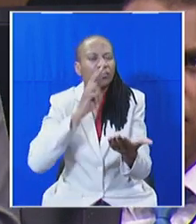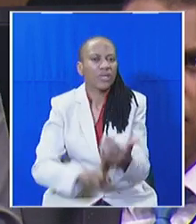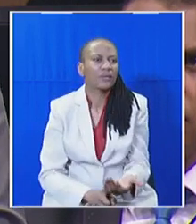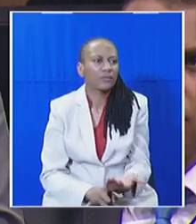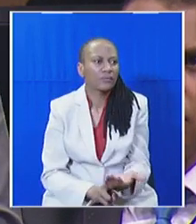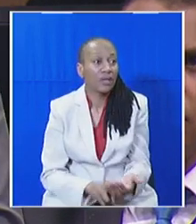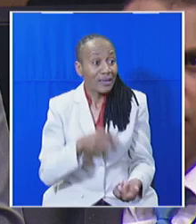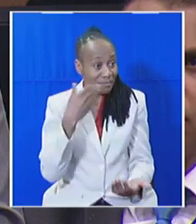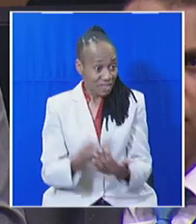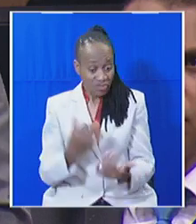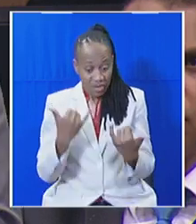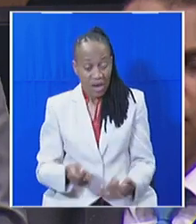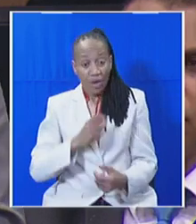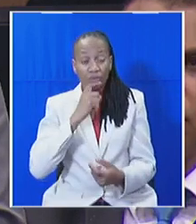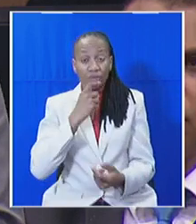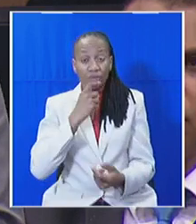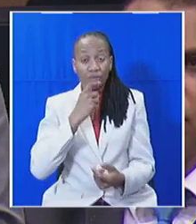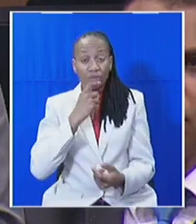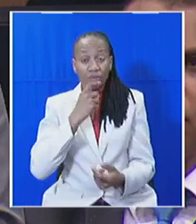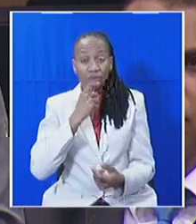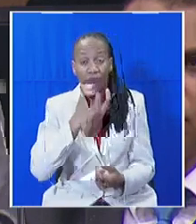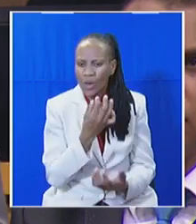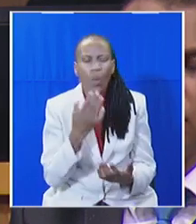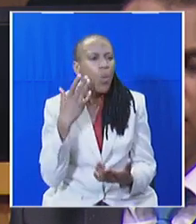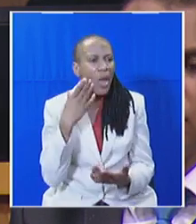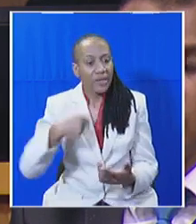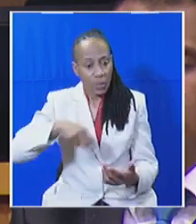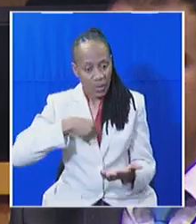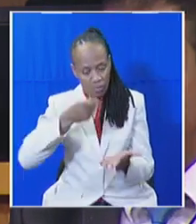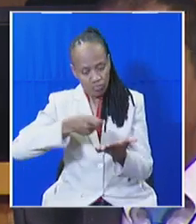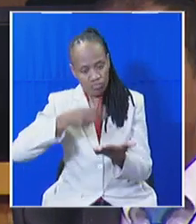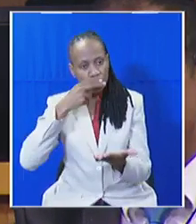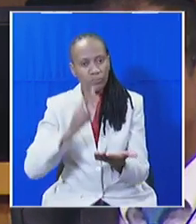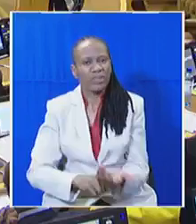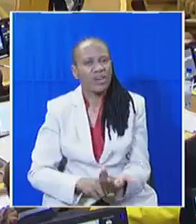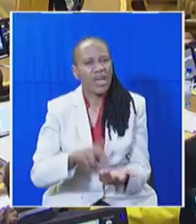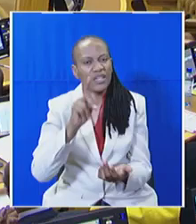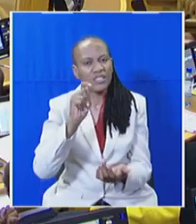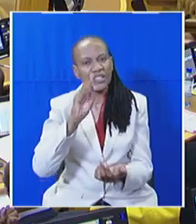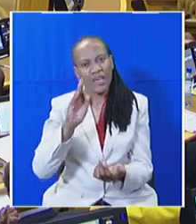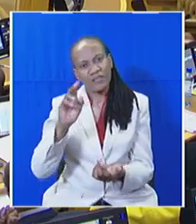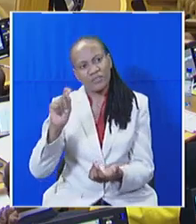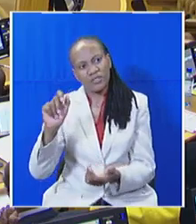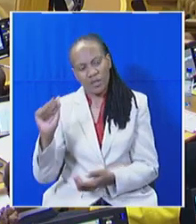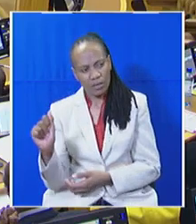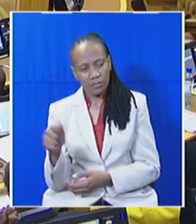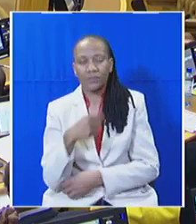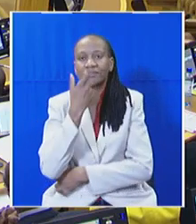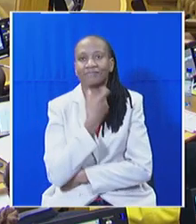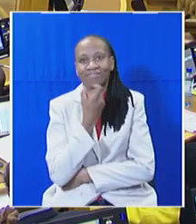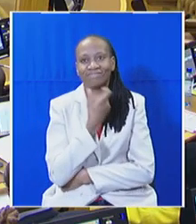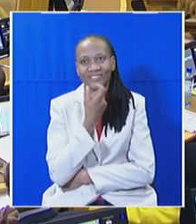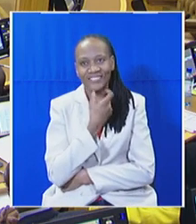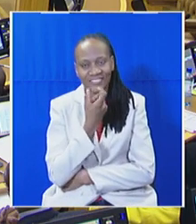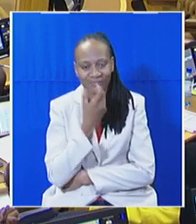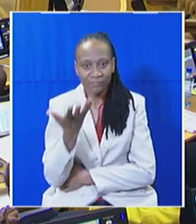will sign the TFTA agreement? And can you tell us? Thank you. The Honorable the President. It